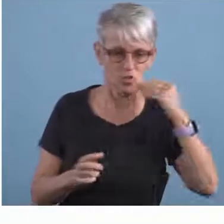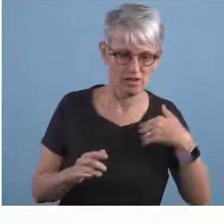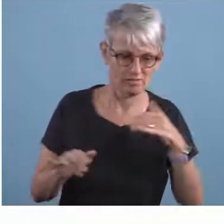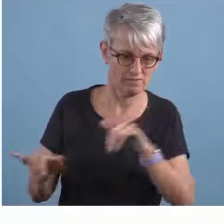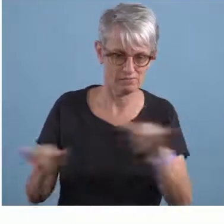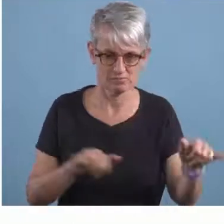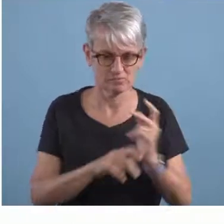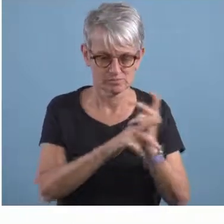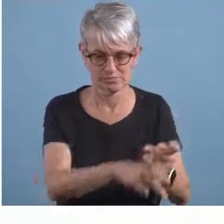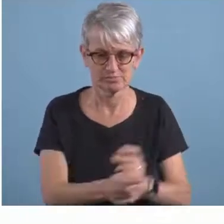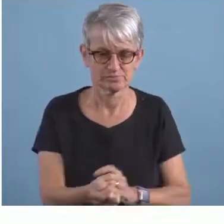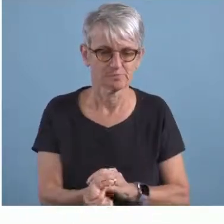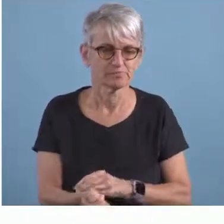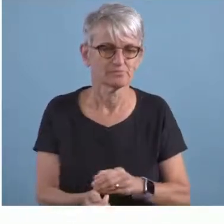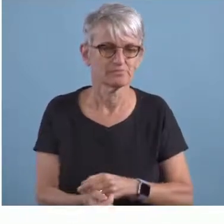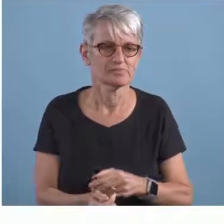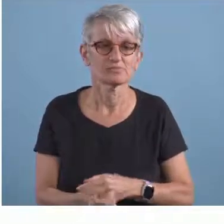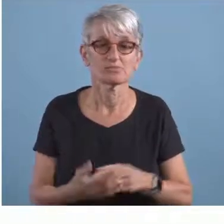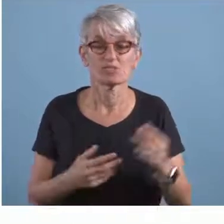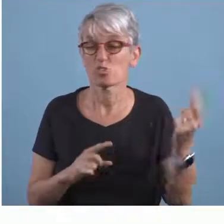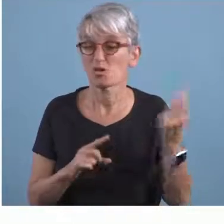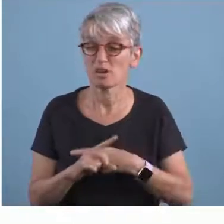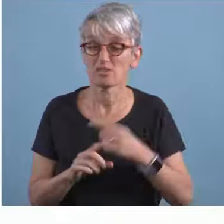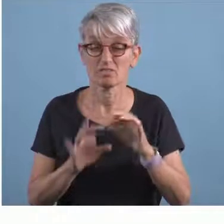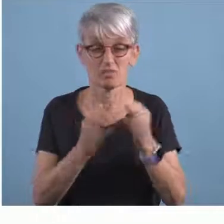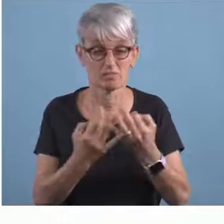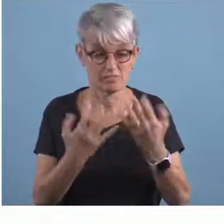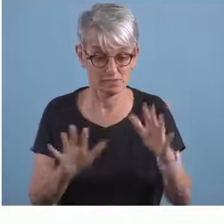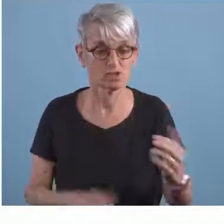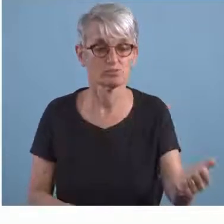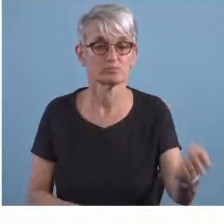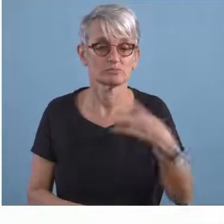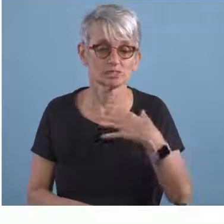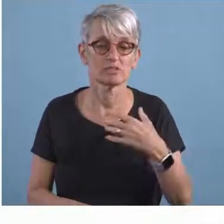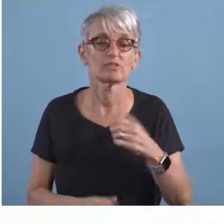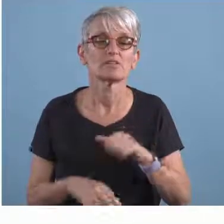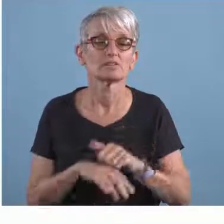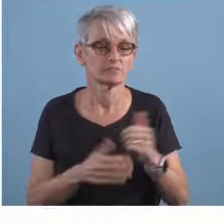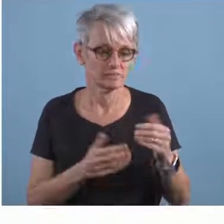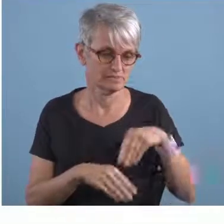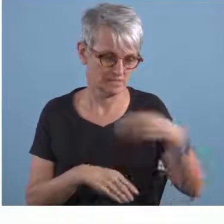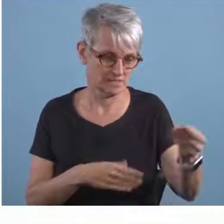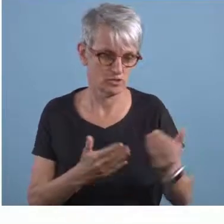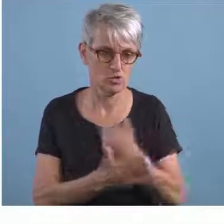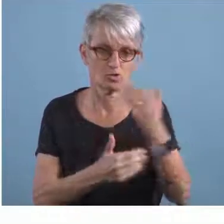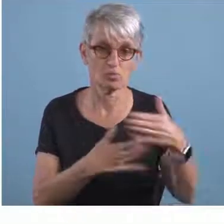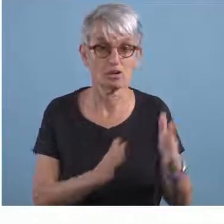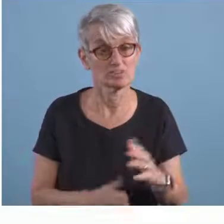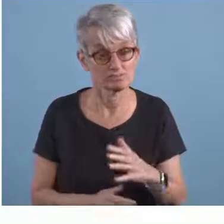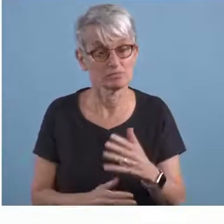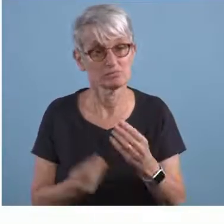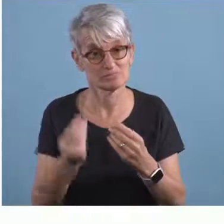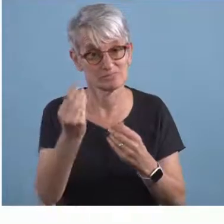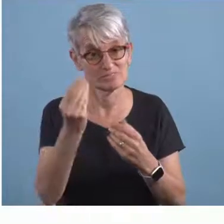campus. And then after a month, the family would send those back and they'd get a new box of materials. It's expensive.